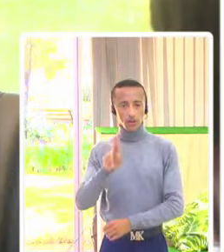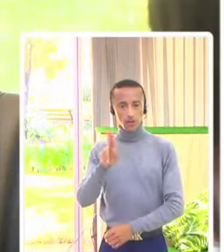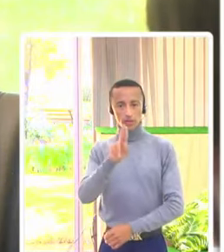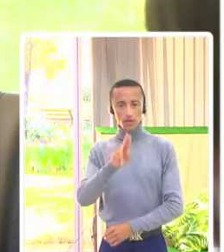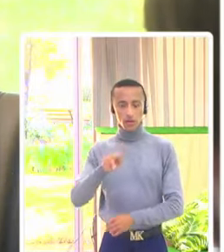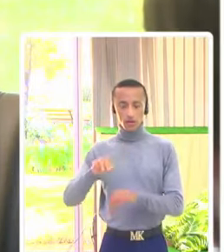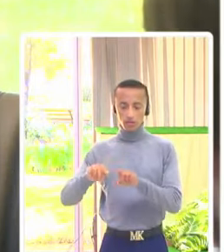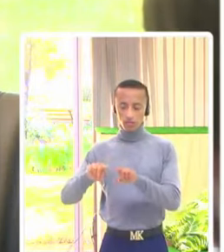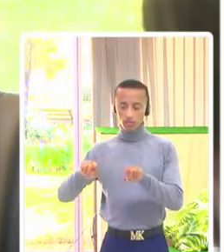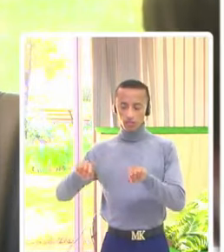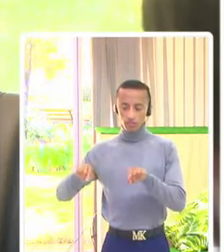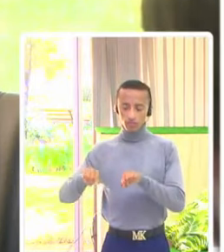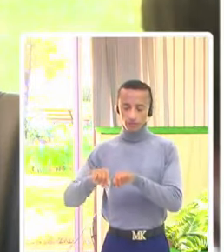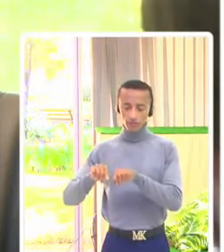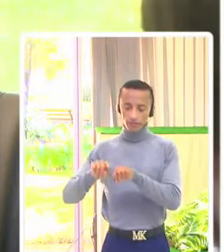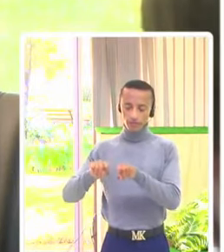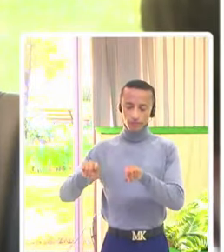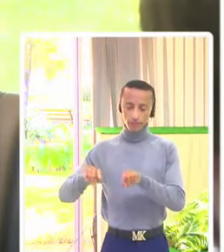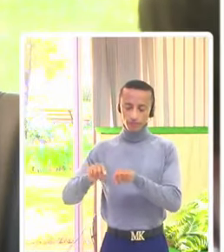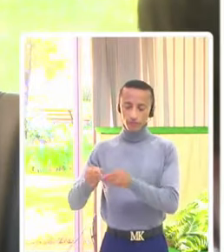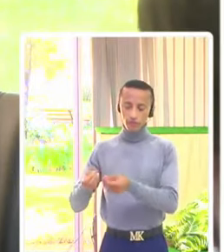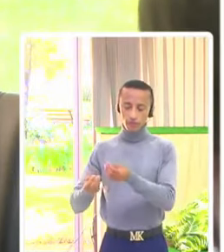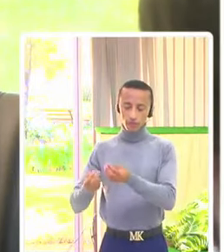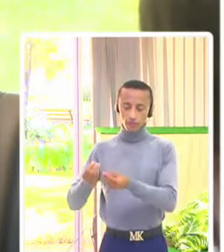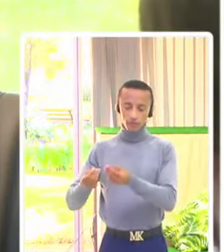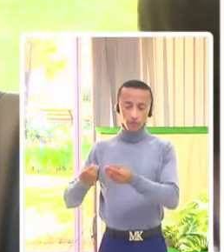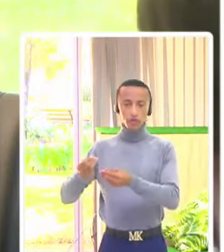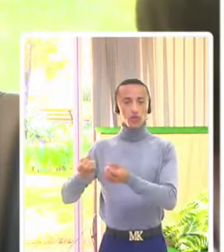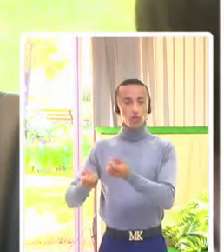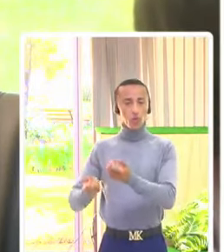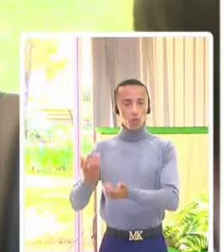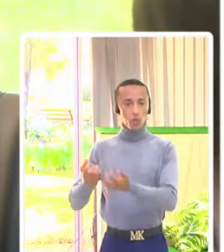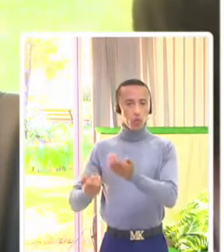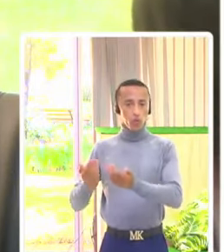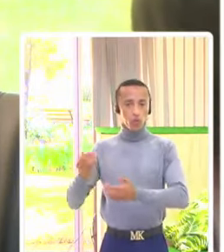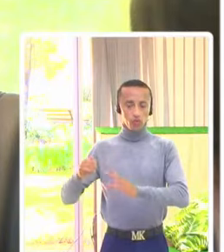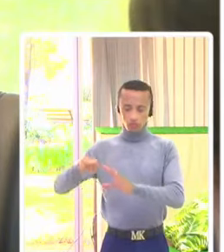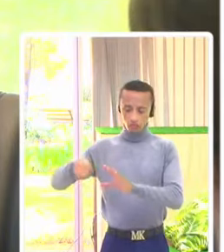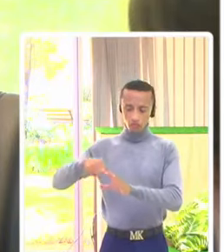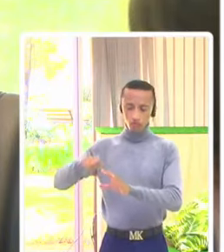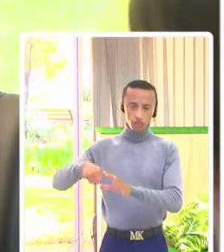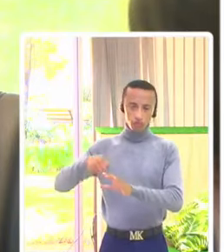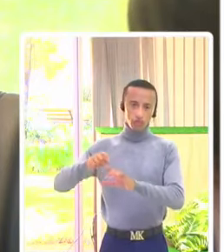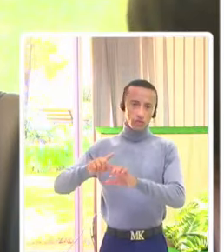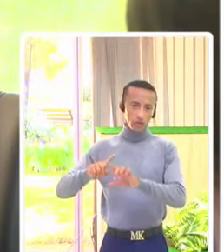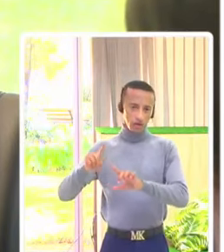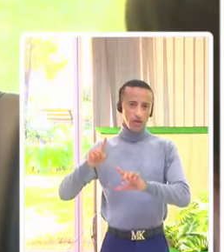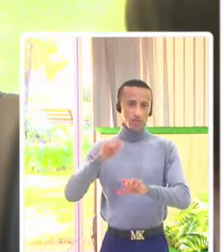If in villages, this is dangerous. It's not good for health. You know, people are breathing in